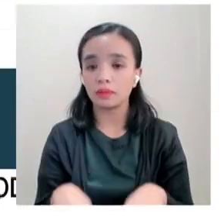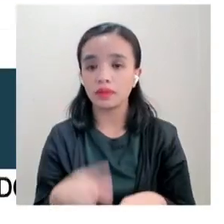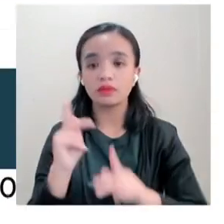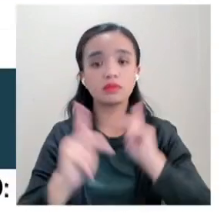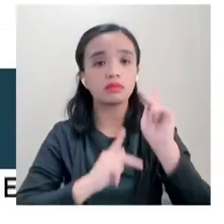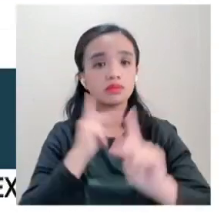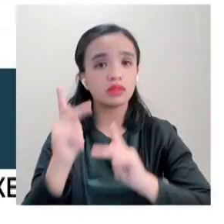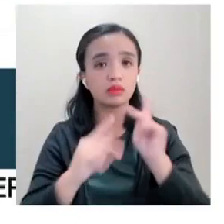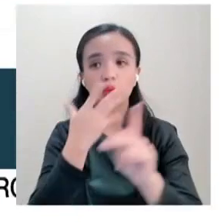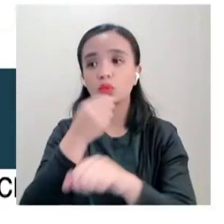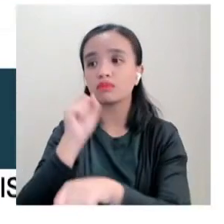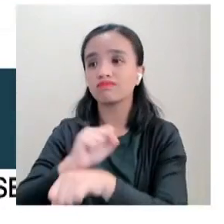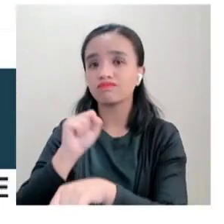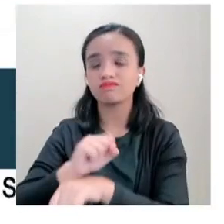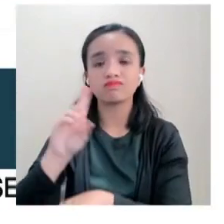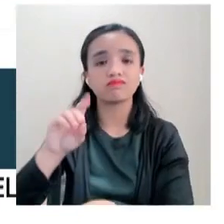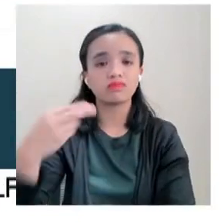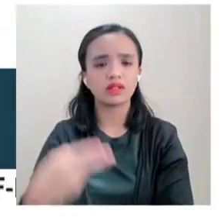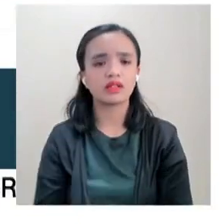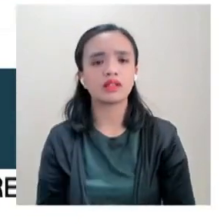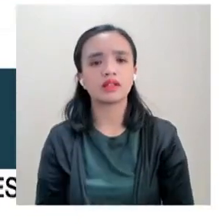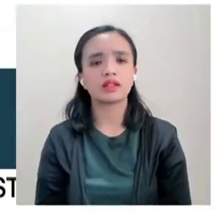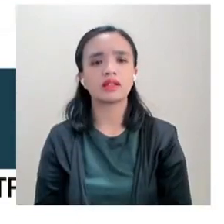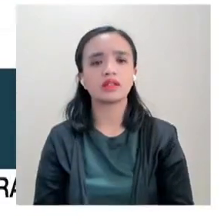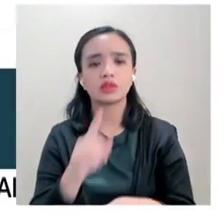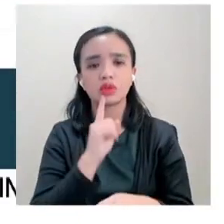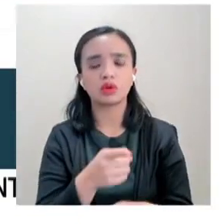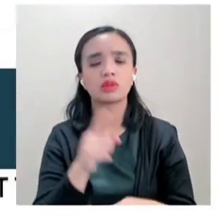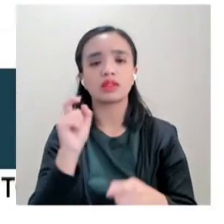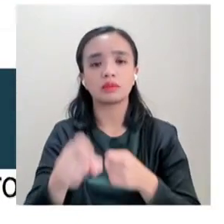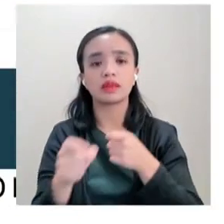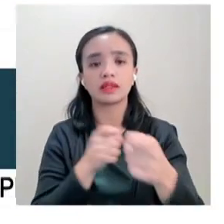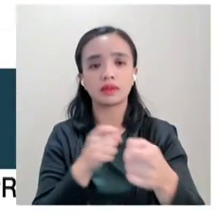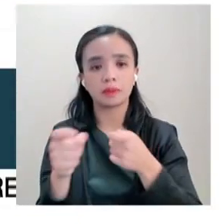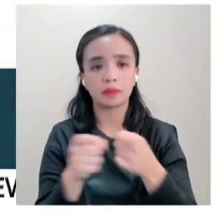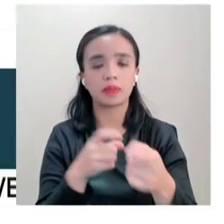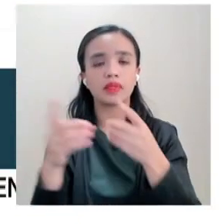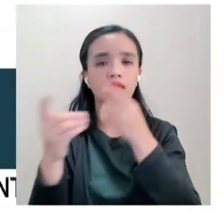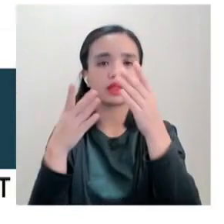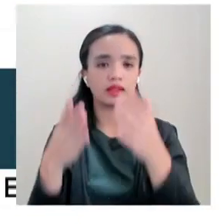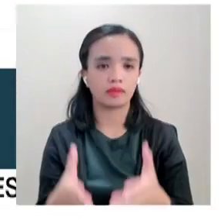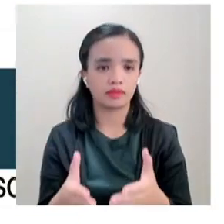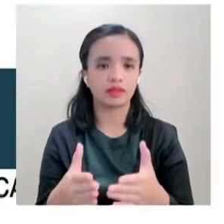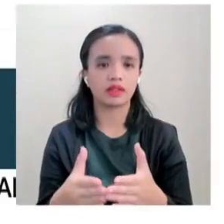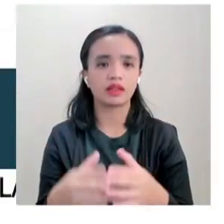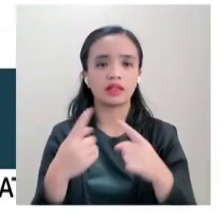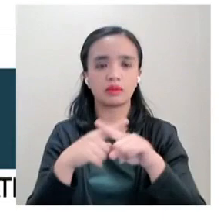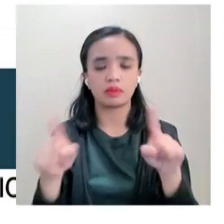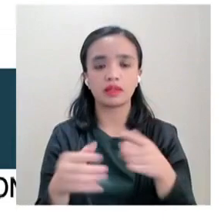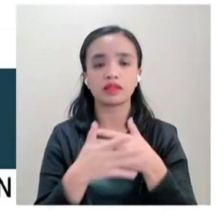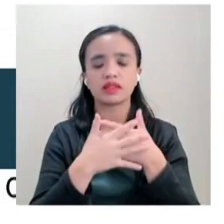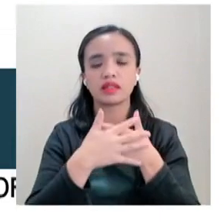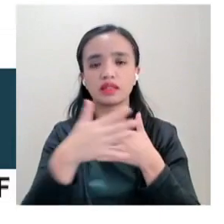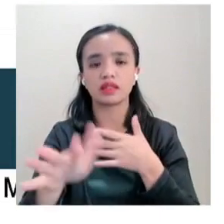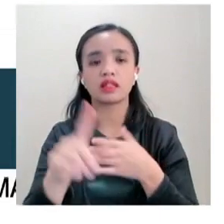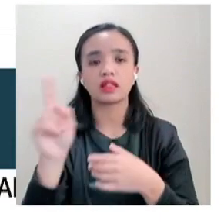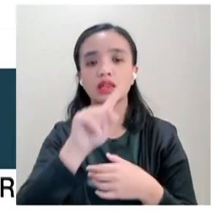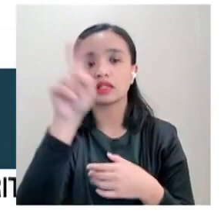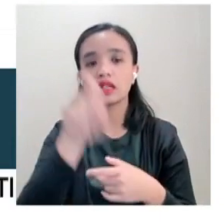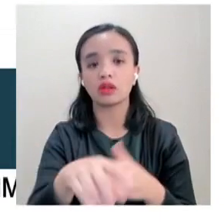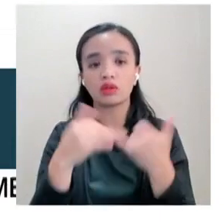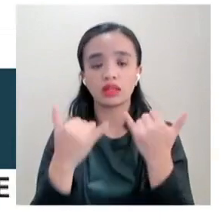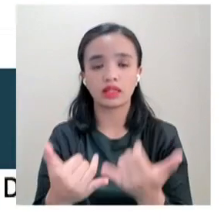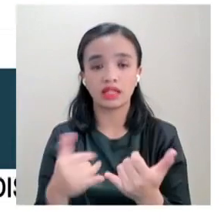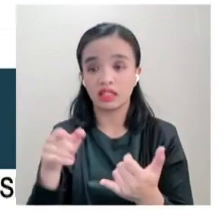the department who should actually be managed by that director for position? Mm-hmm. But moving forward, ang tanong ngayon is, has he